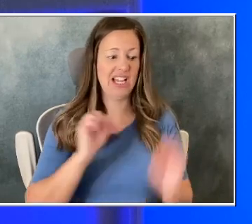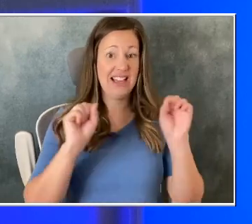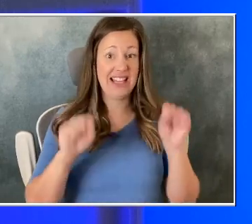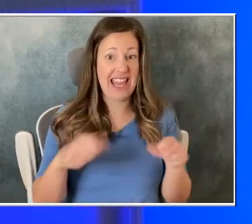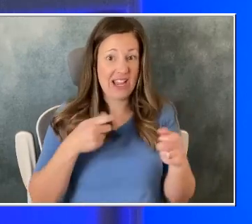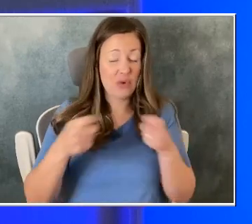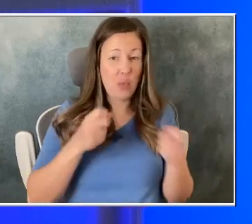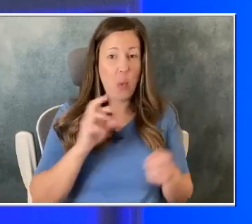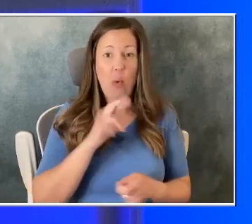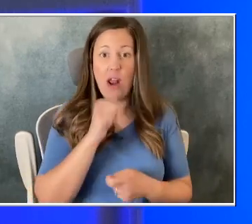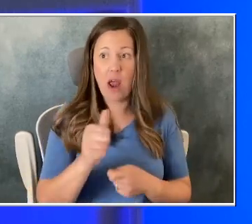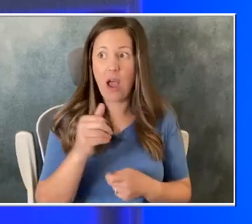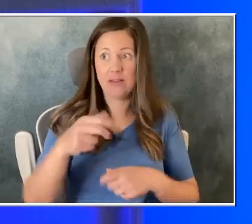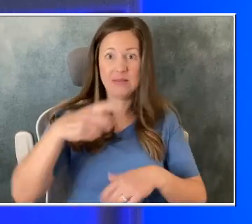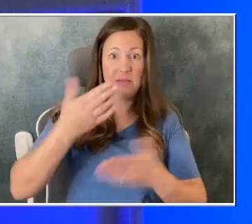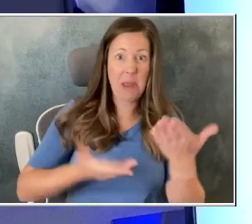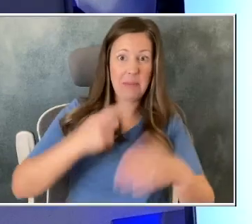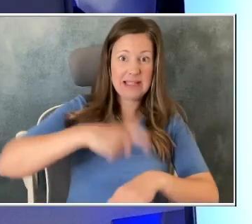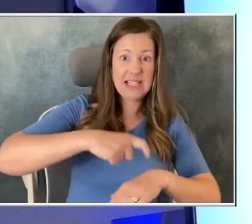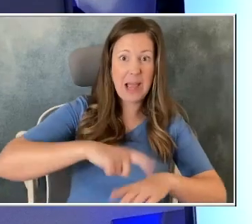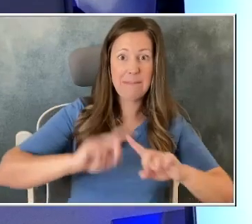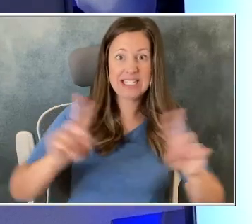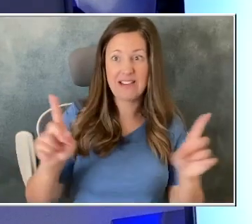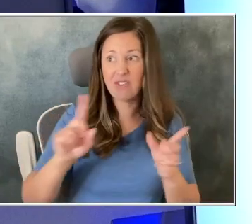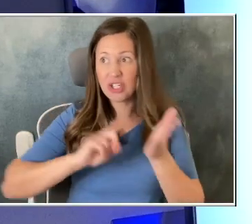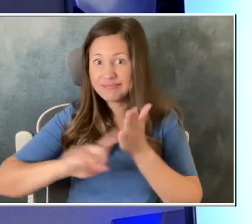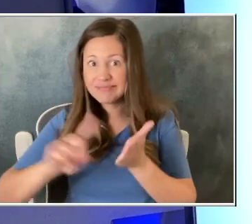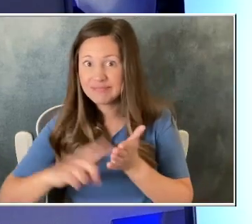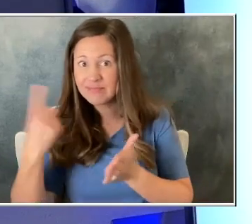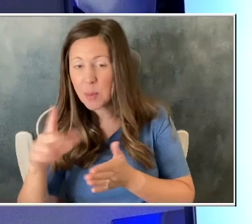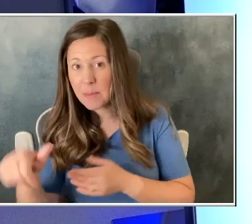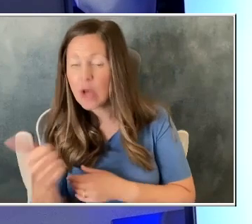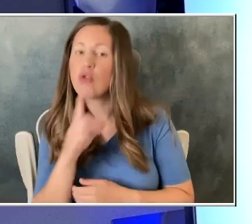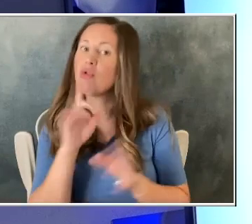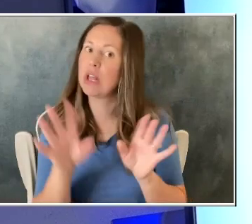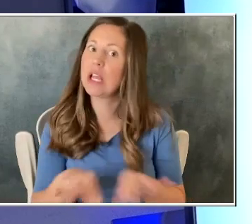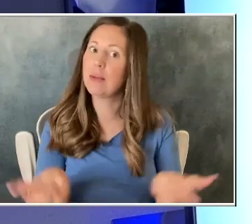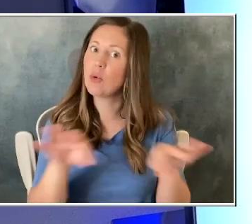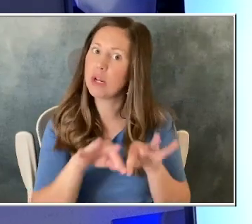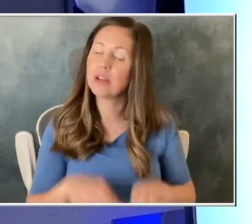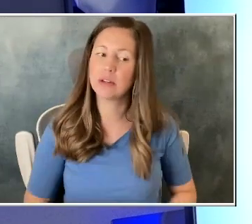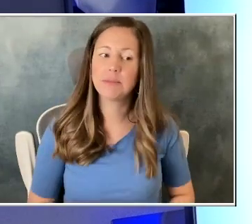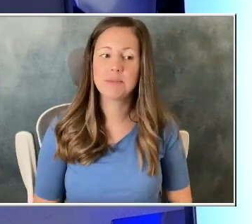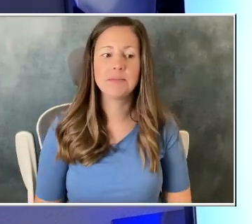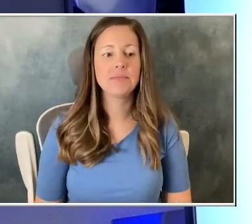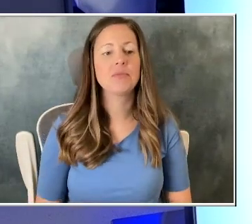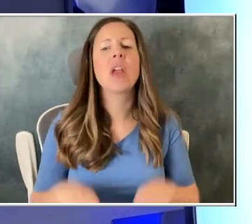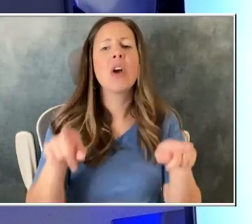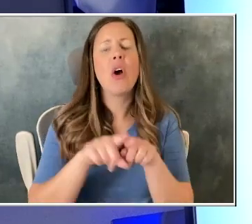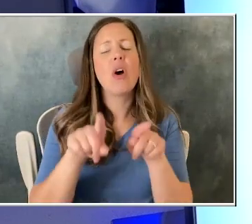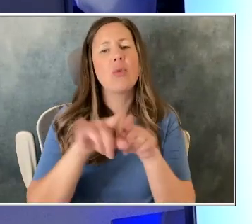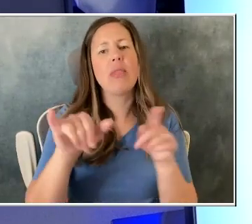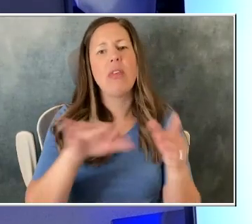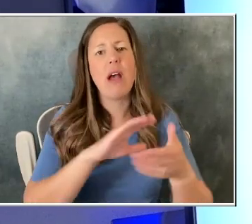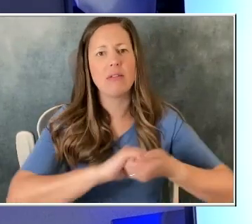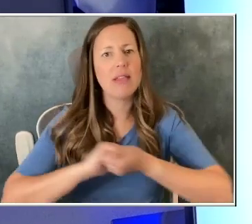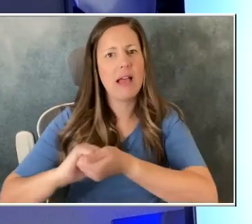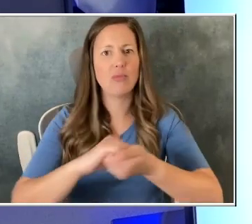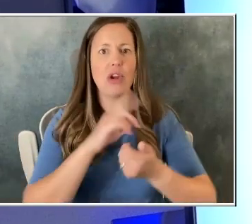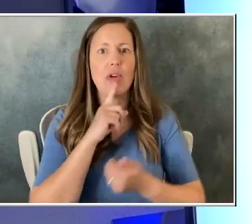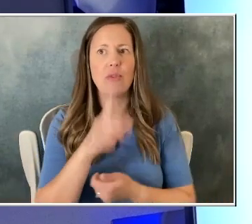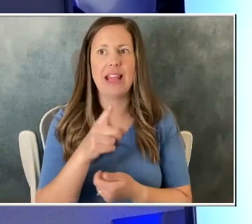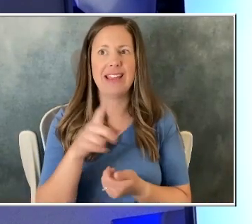time to start looking in a different direction. And that's really important. Well, and then that collaboration, because then you have to switch gears and switch what kind